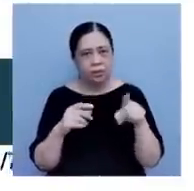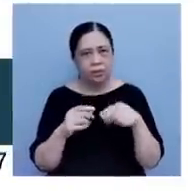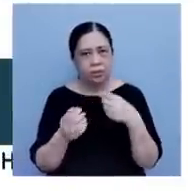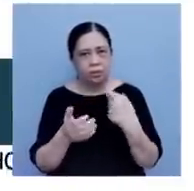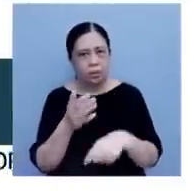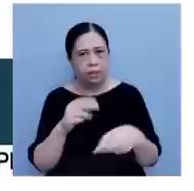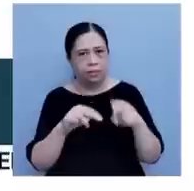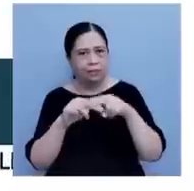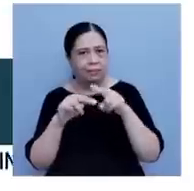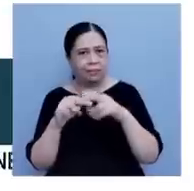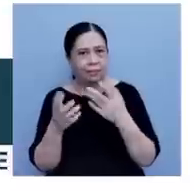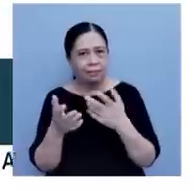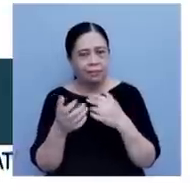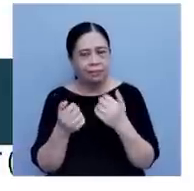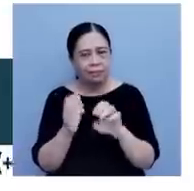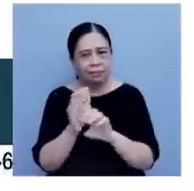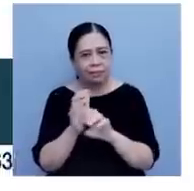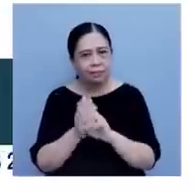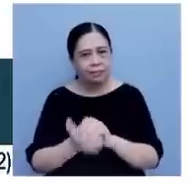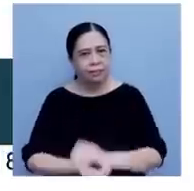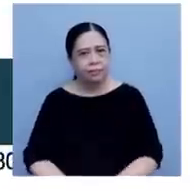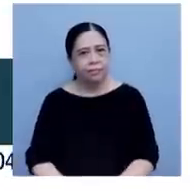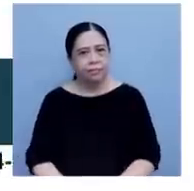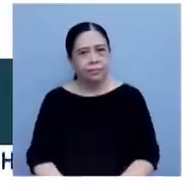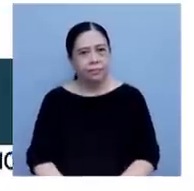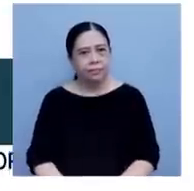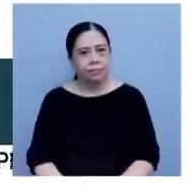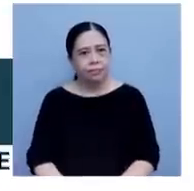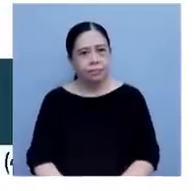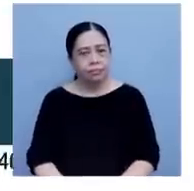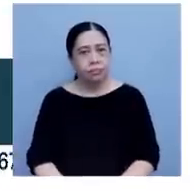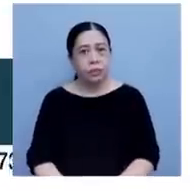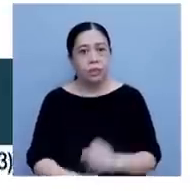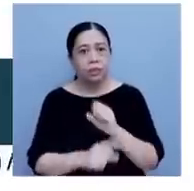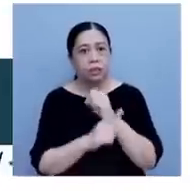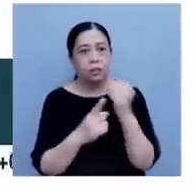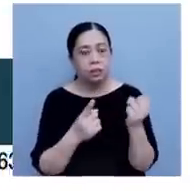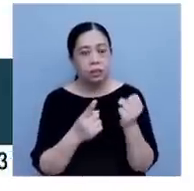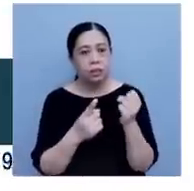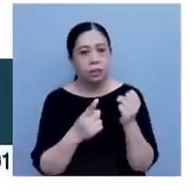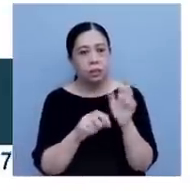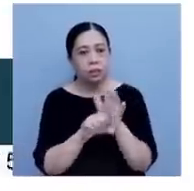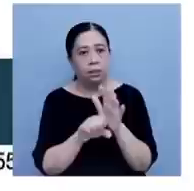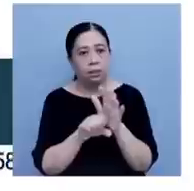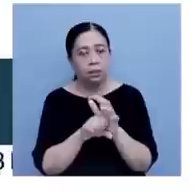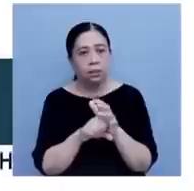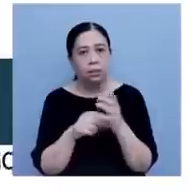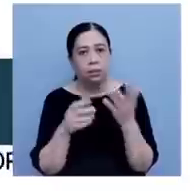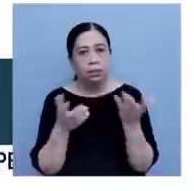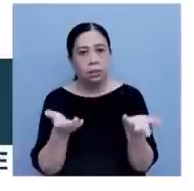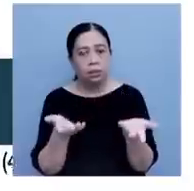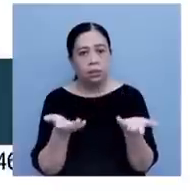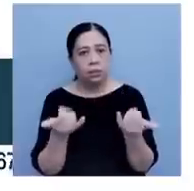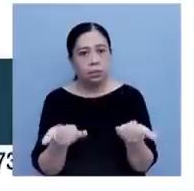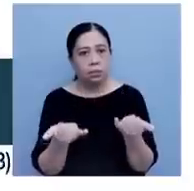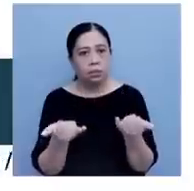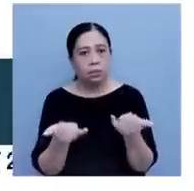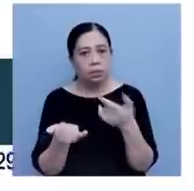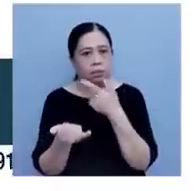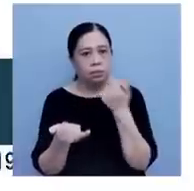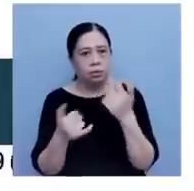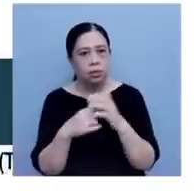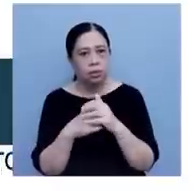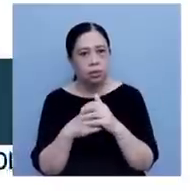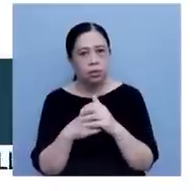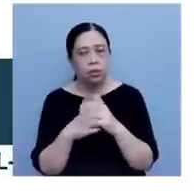for example. So in a situation, for example, right now, as a result of the